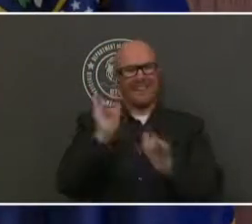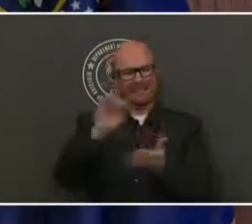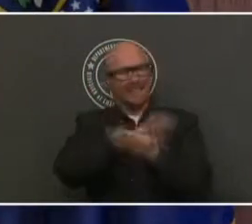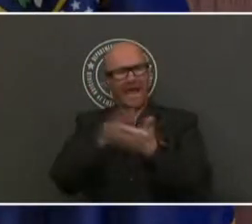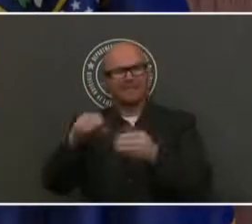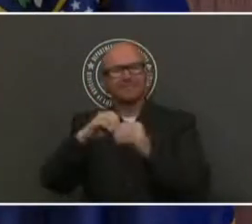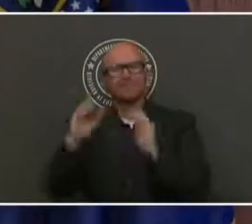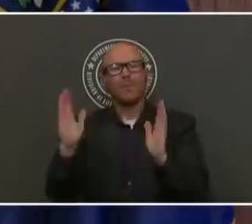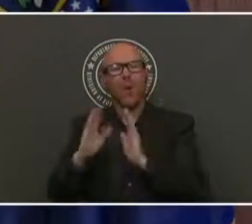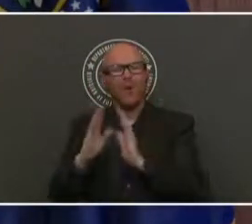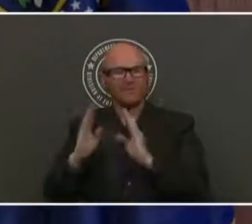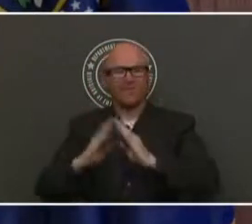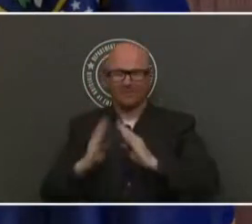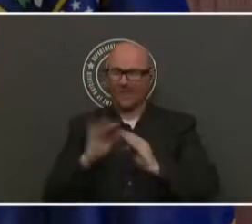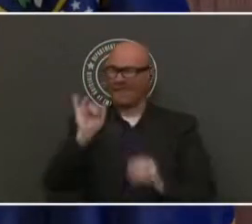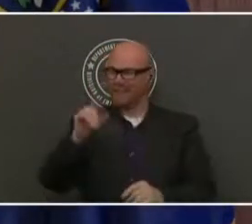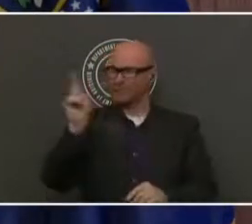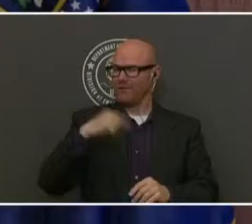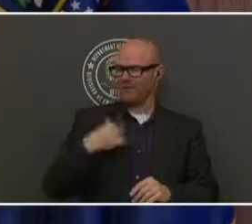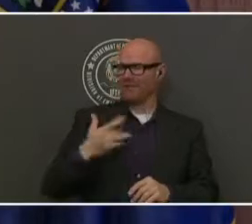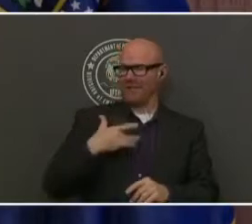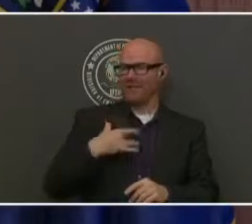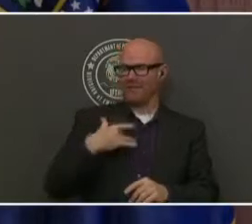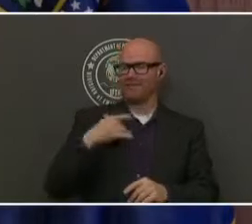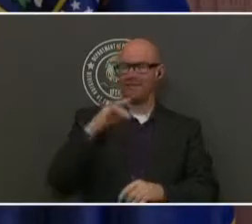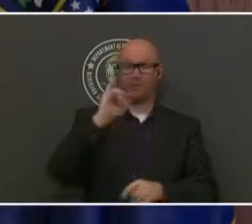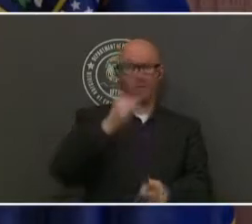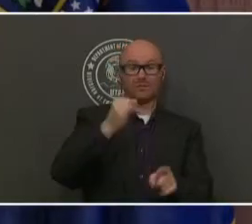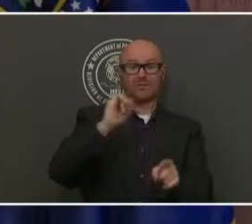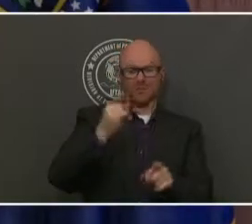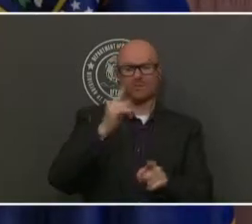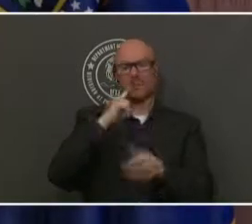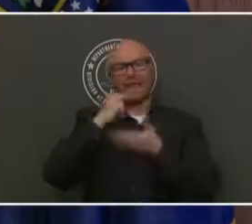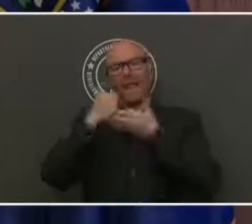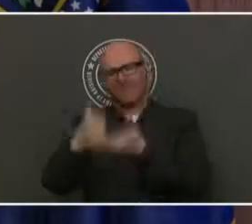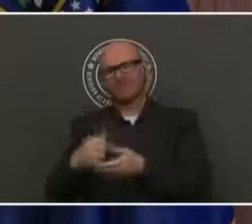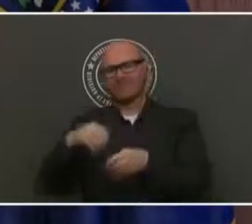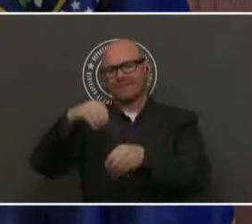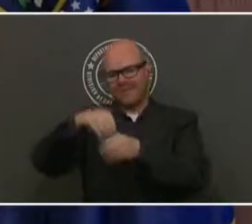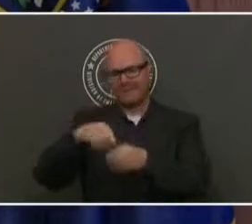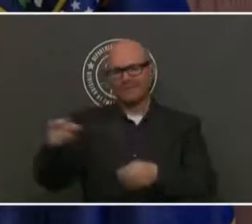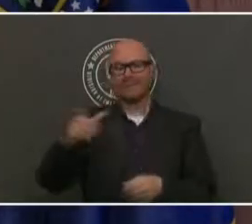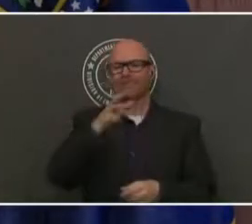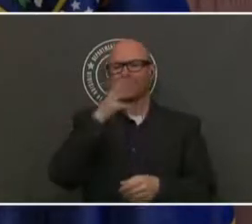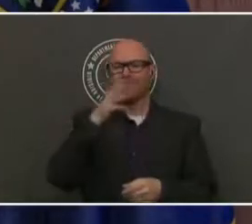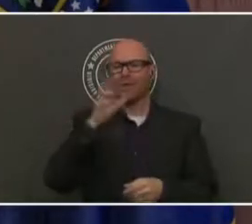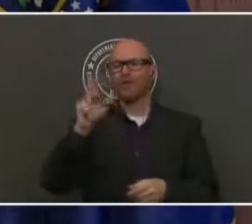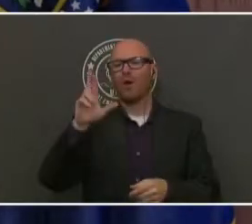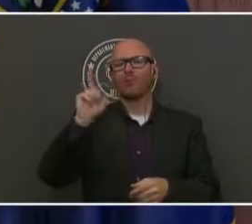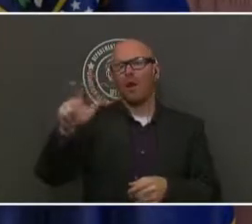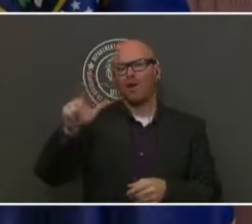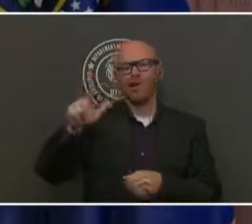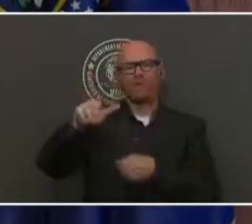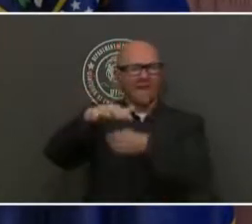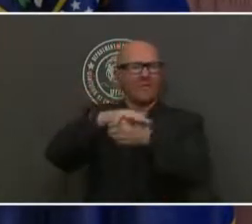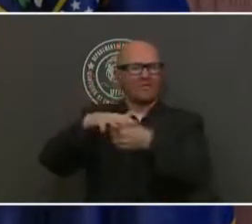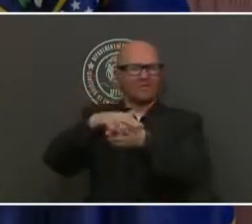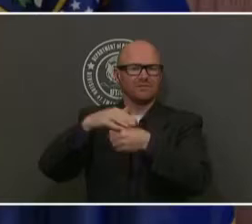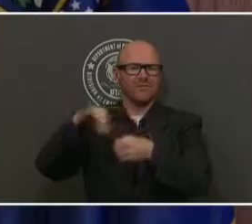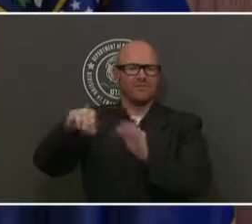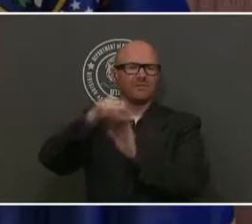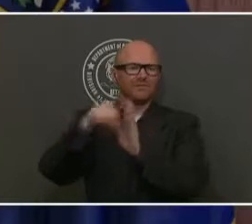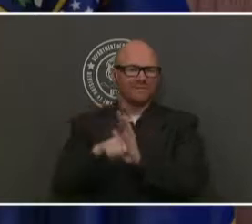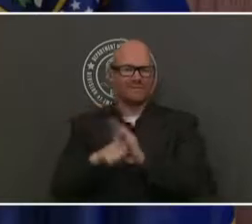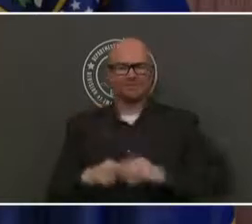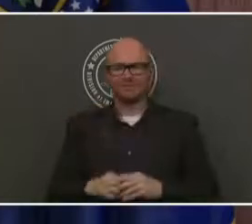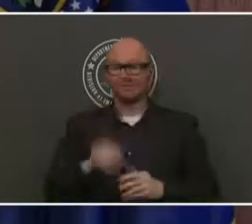think I'm most concerned, and most governors are concerned that it will hurt us in those areas. But the good news is that we